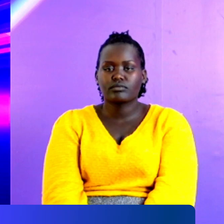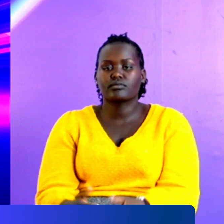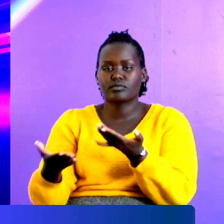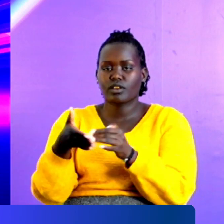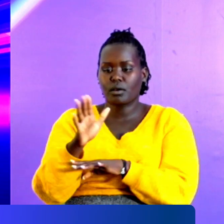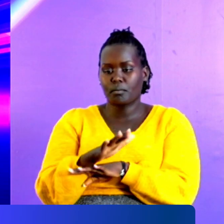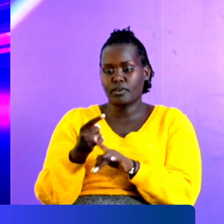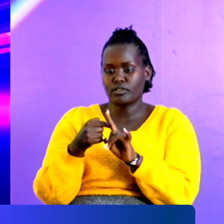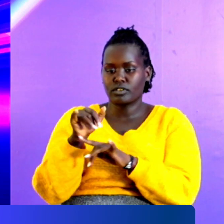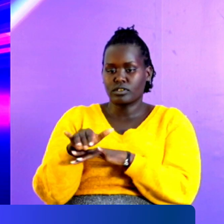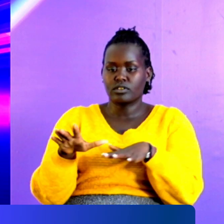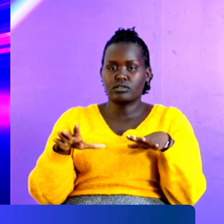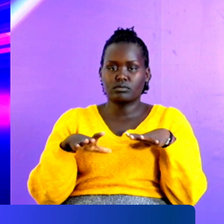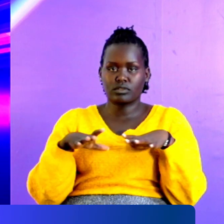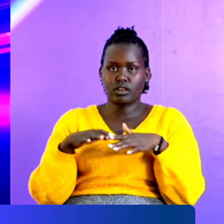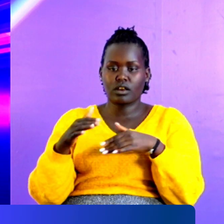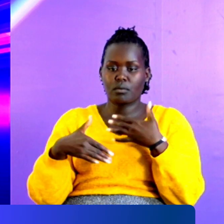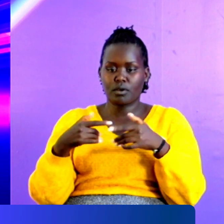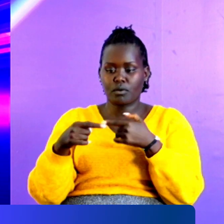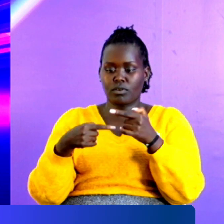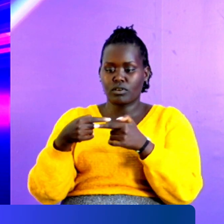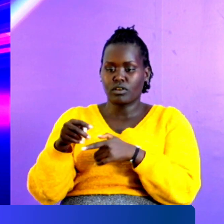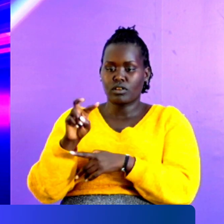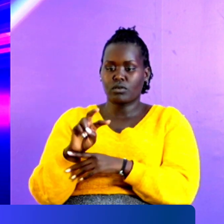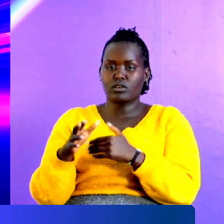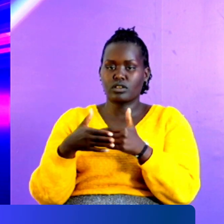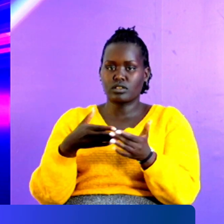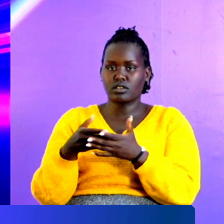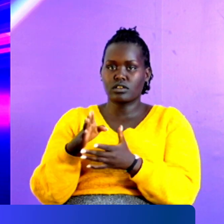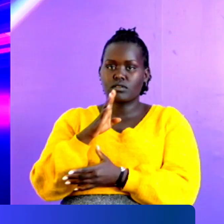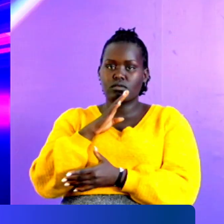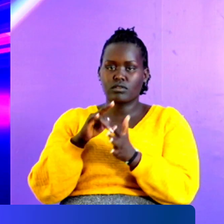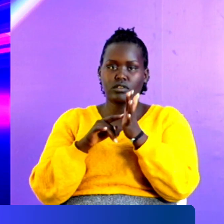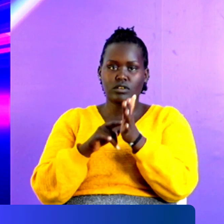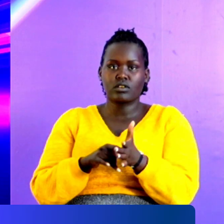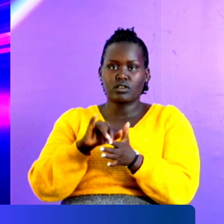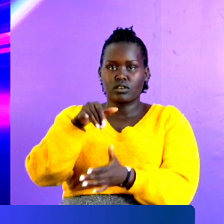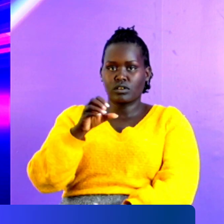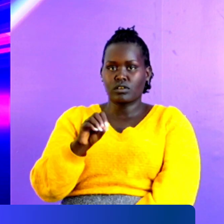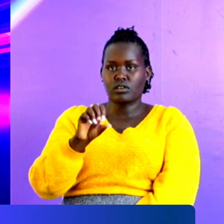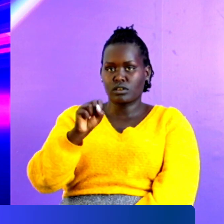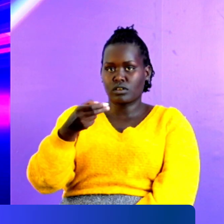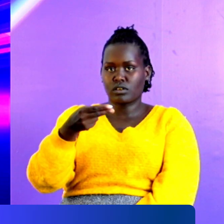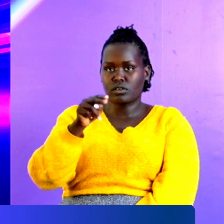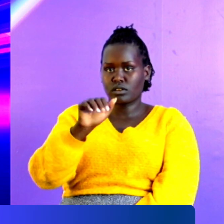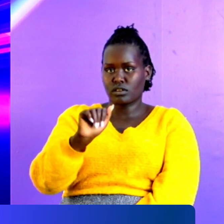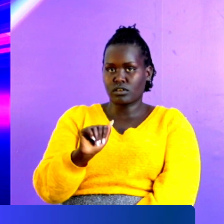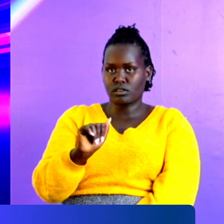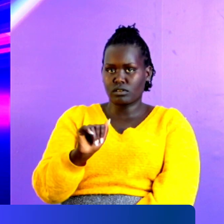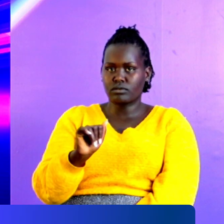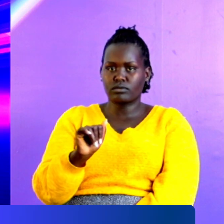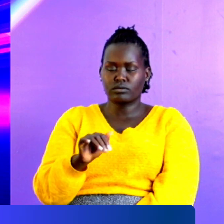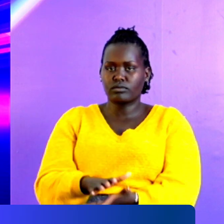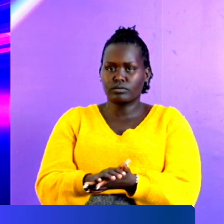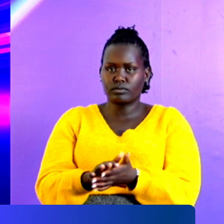Welcome back from that break. Glad you're still watching Science Breakfast with me, Alan Hubbard. Joshua Okayo is a guest this morning, and Amy Chiliwat